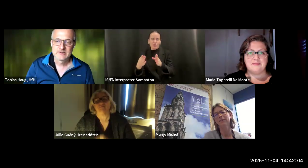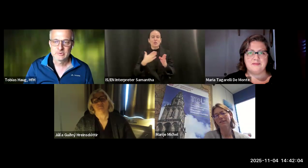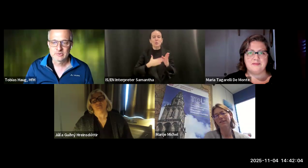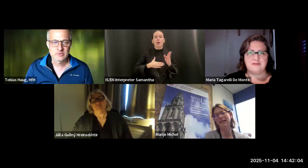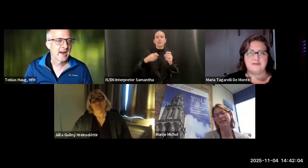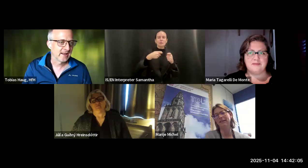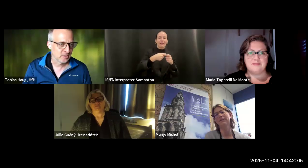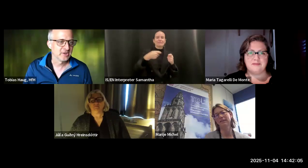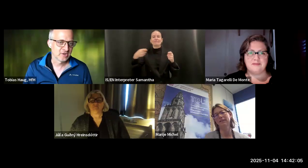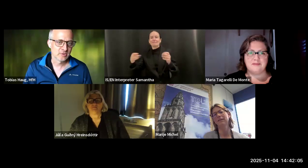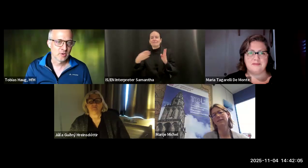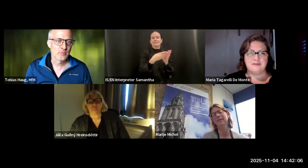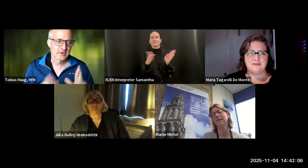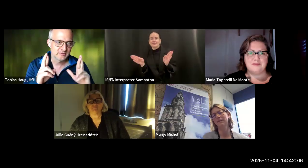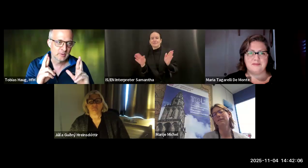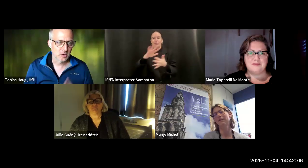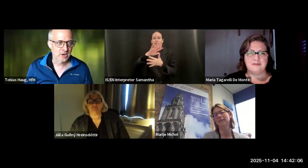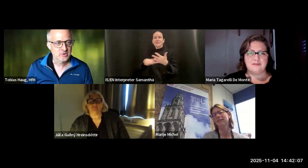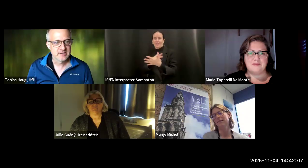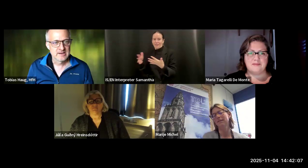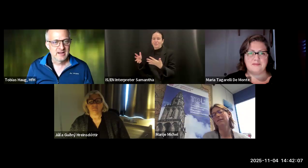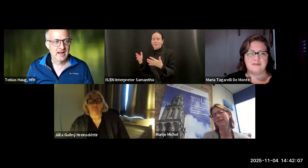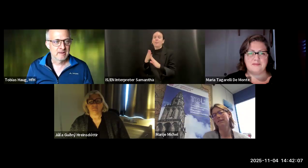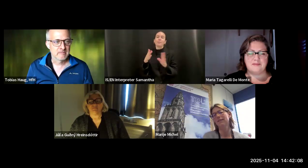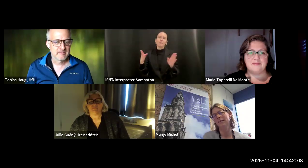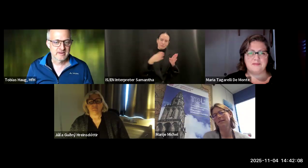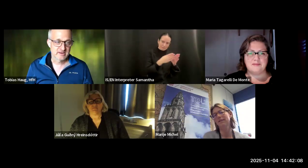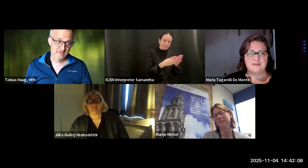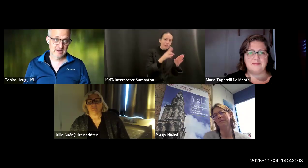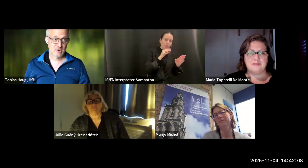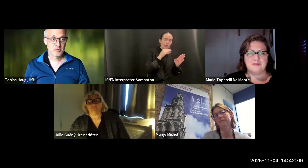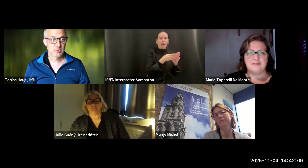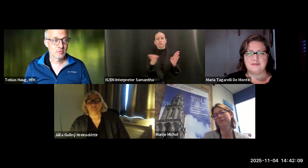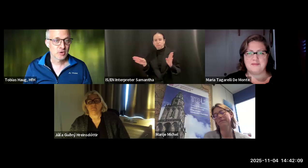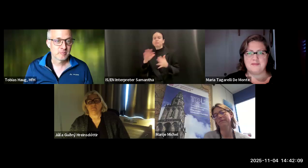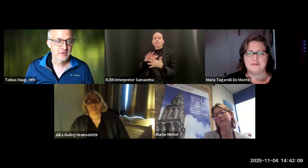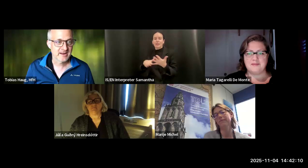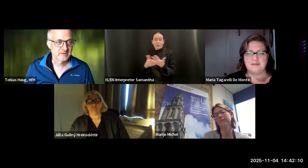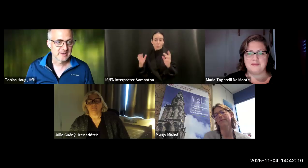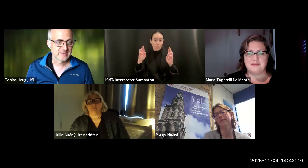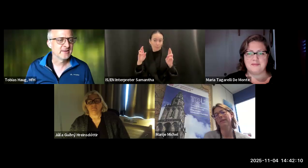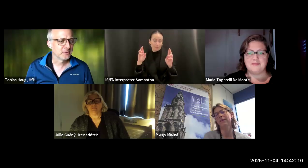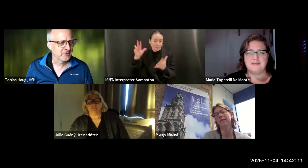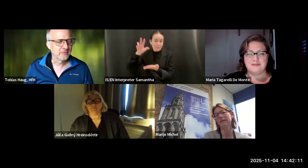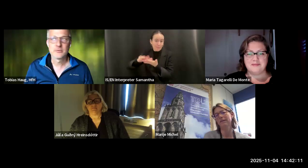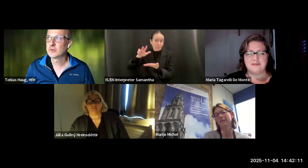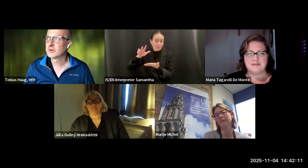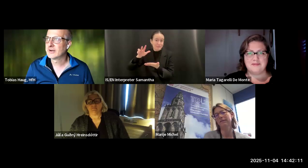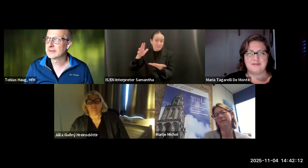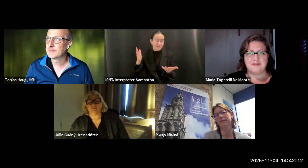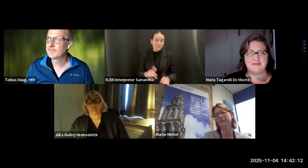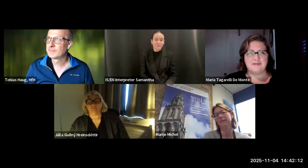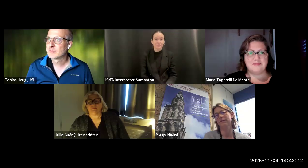to sign sign language. language. So hopefully that will work out. I hope to learn more about that. But I think